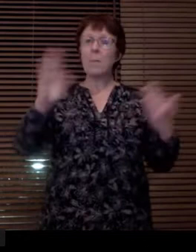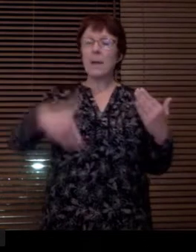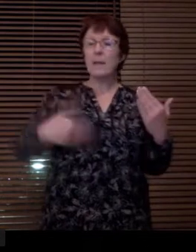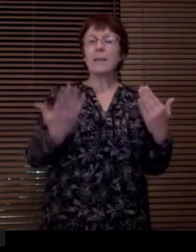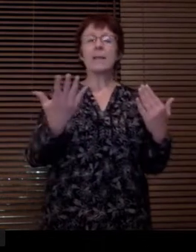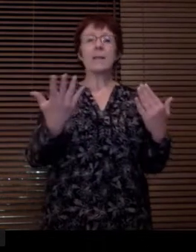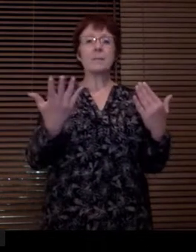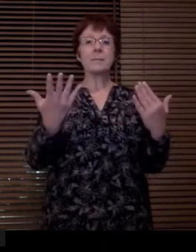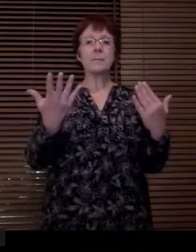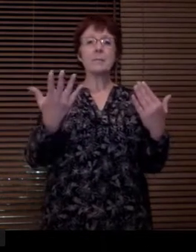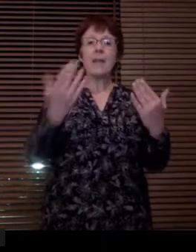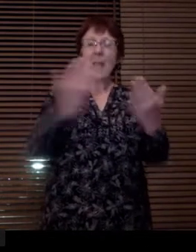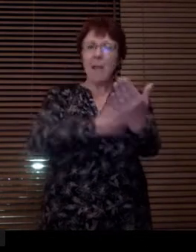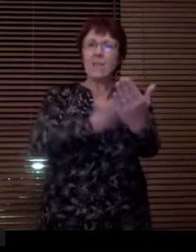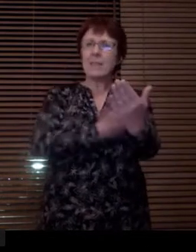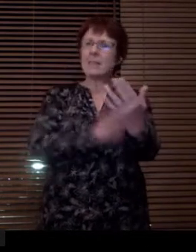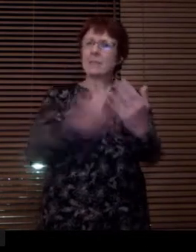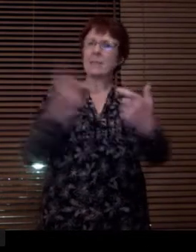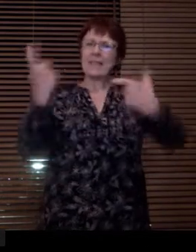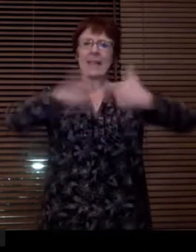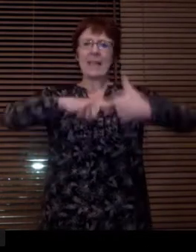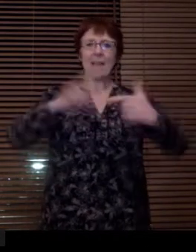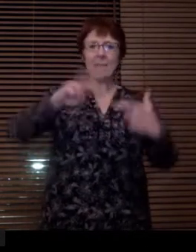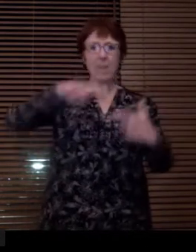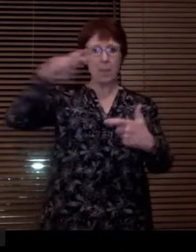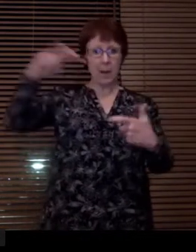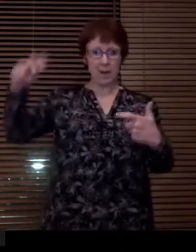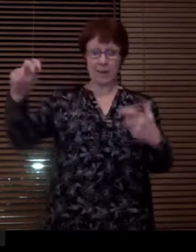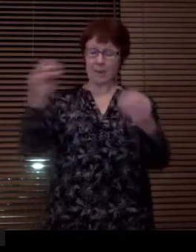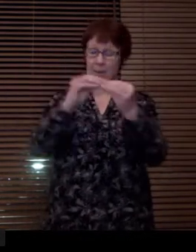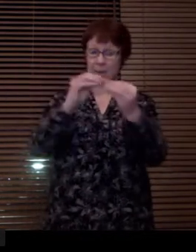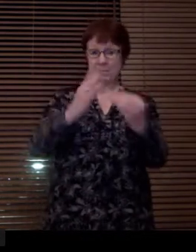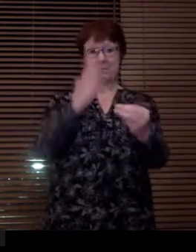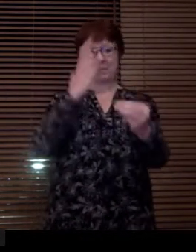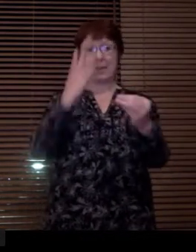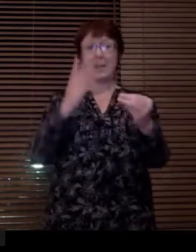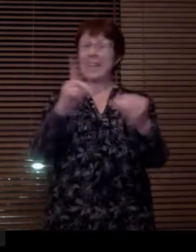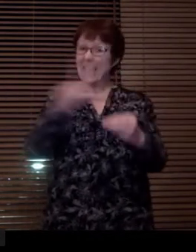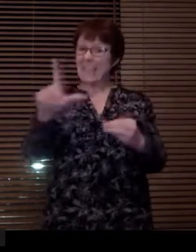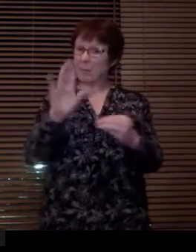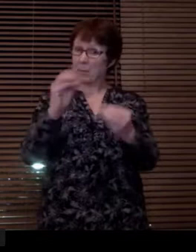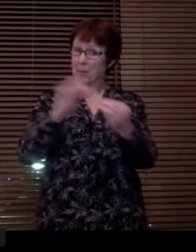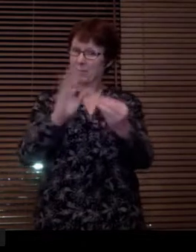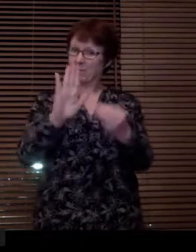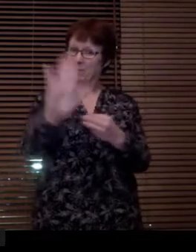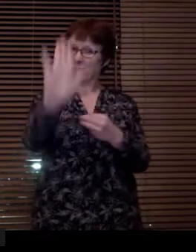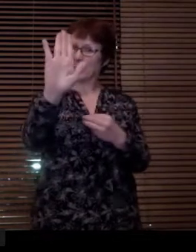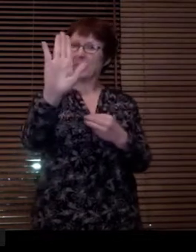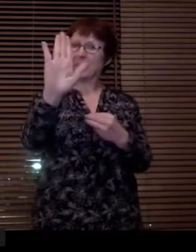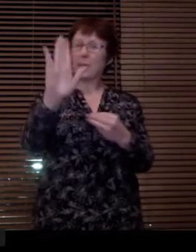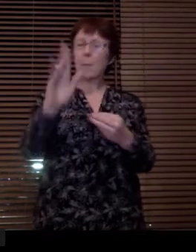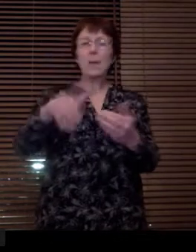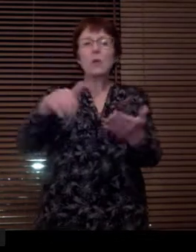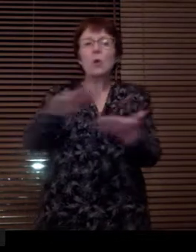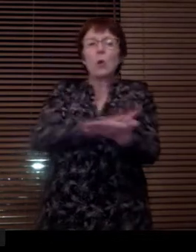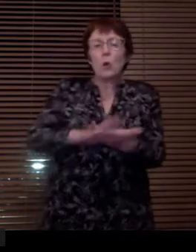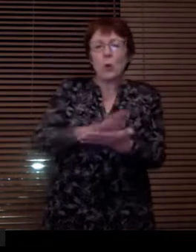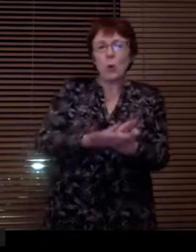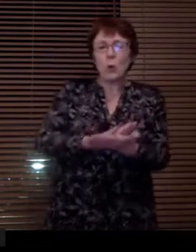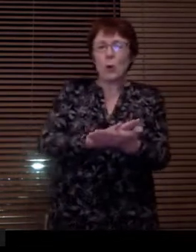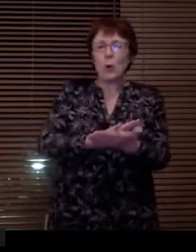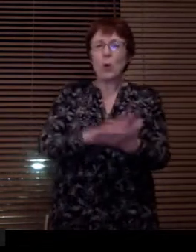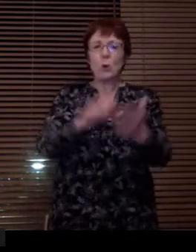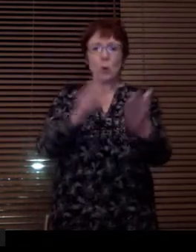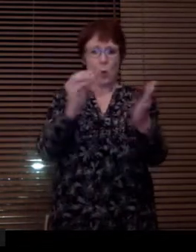to be bringing you these exercises in this workout is brilliant for myself and for you. So handstand, as I said, fundamental, but not only are we